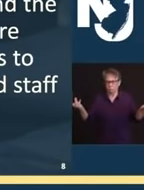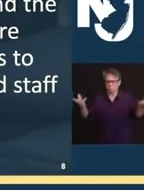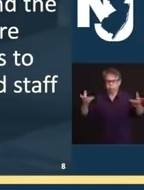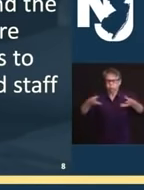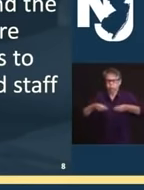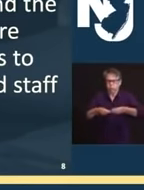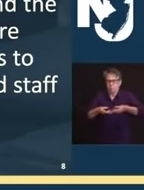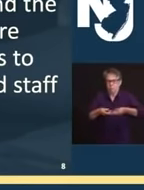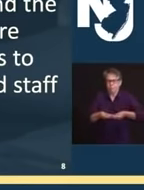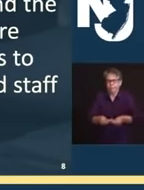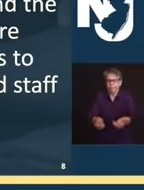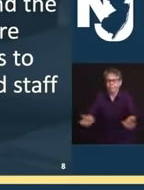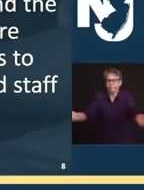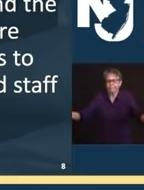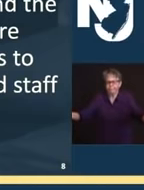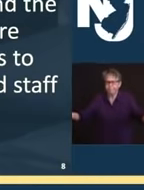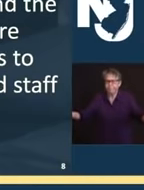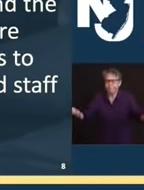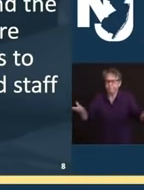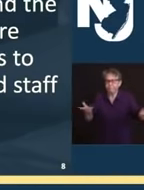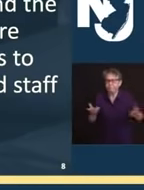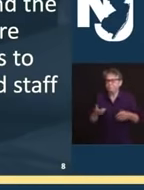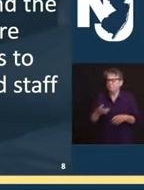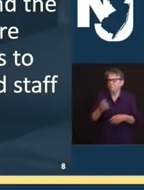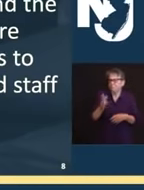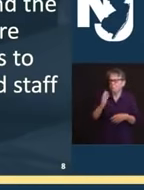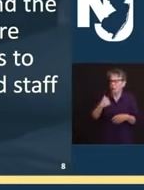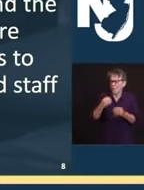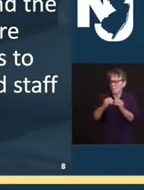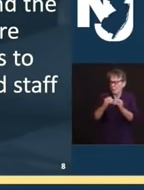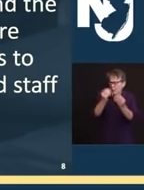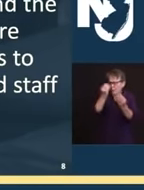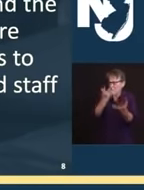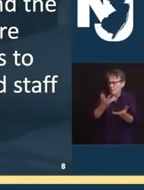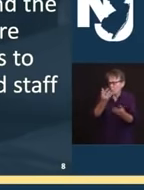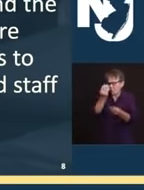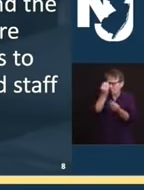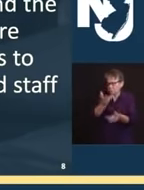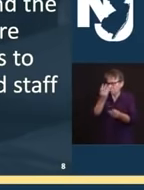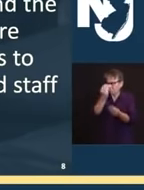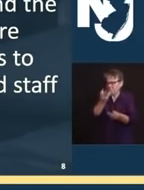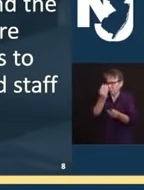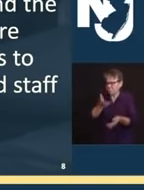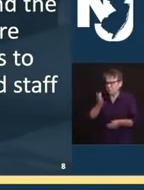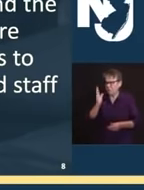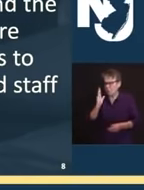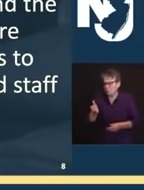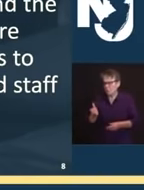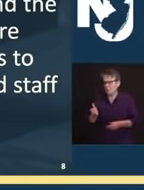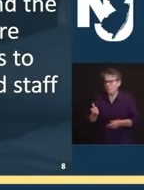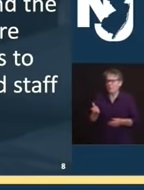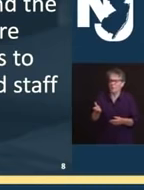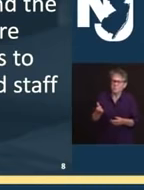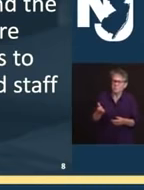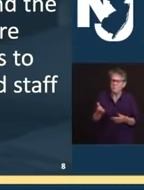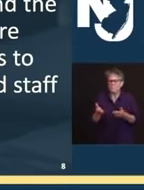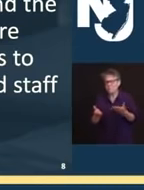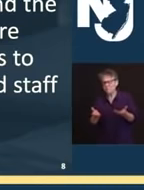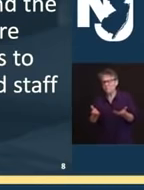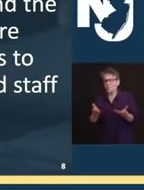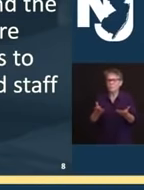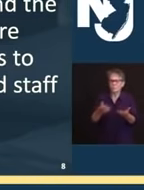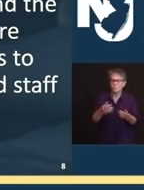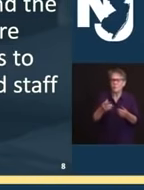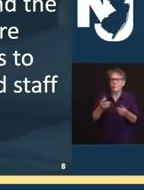the time, and location for pickup. And we expect pickups to occur at least through November 20th. Again, we